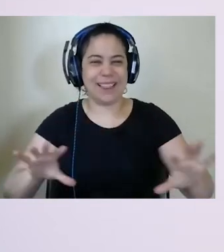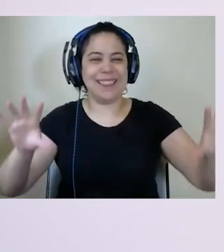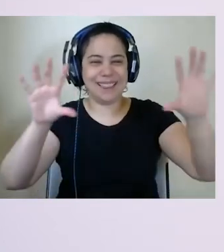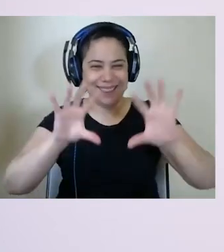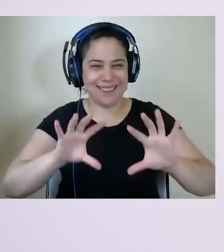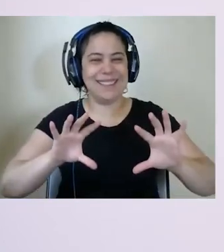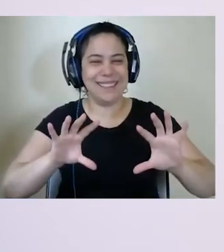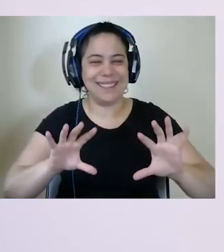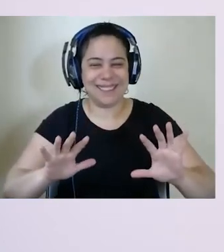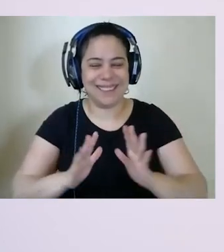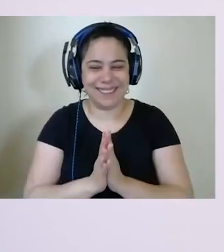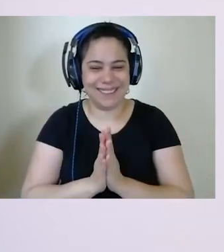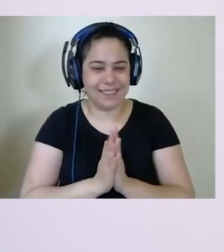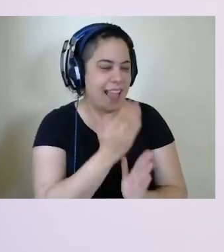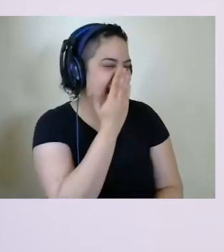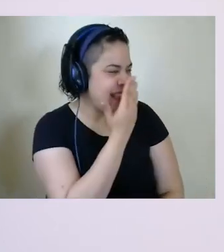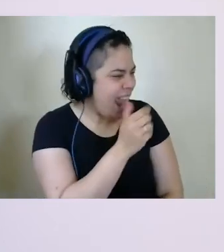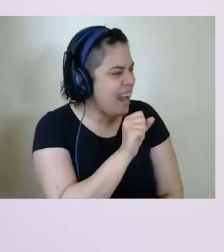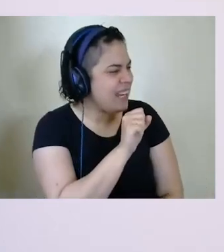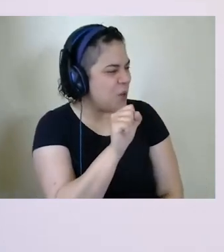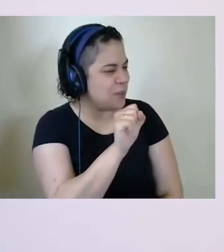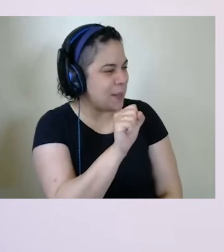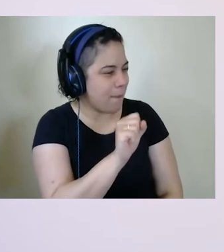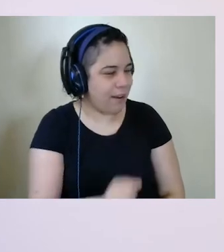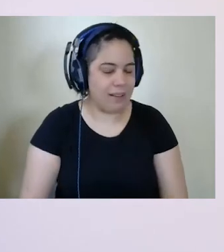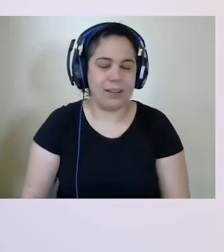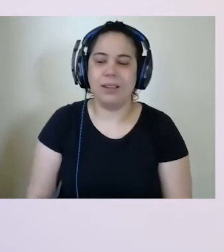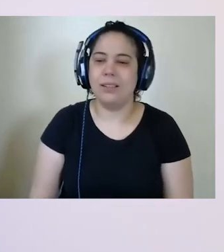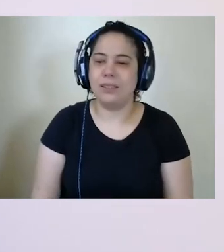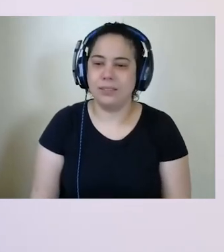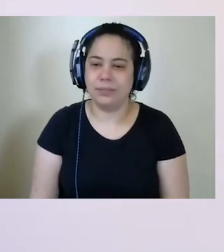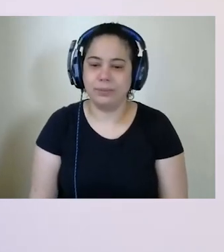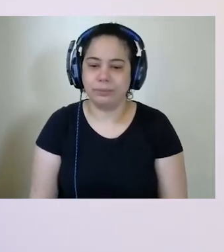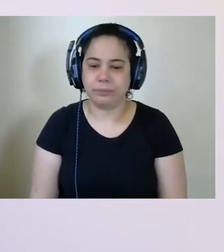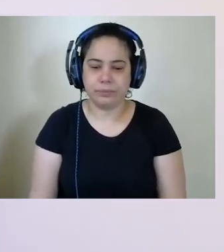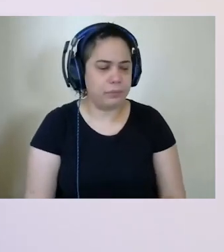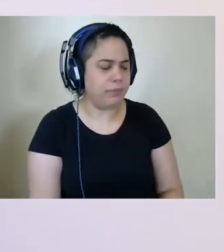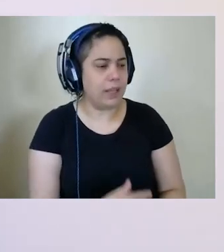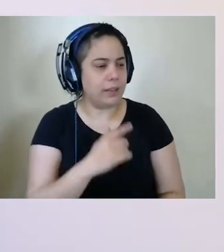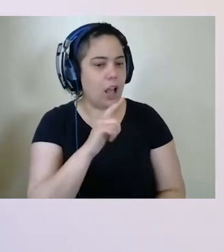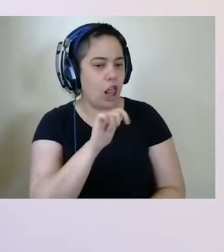So. Thank you, Sebern. Yep. I wonder if we could